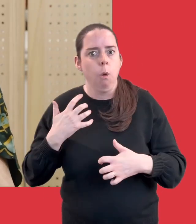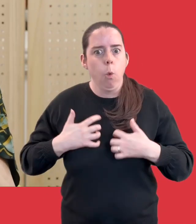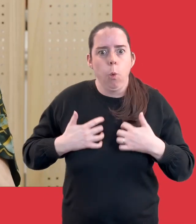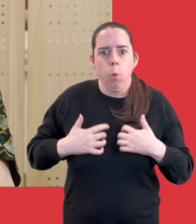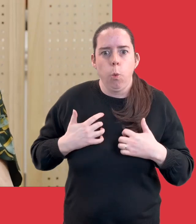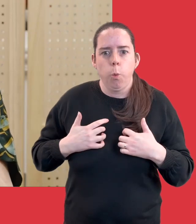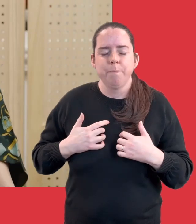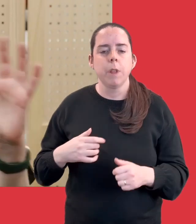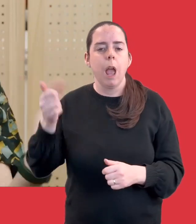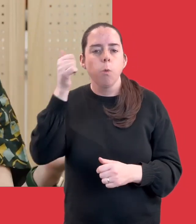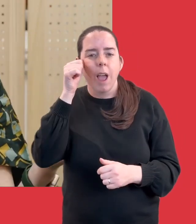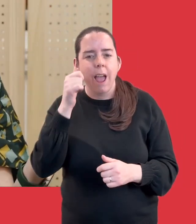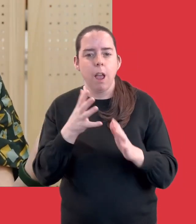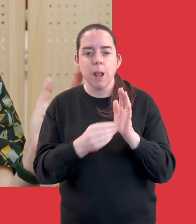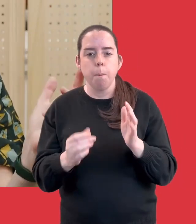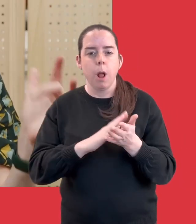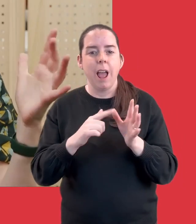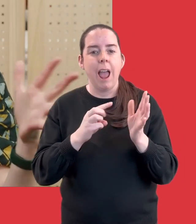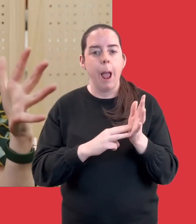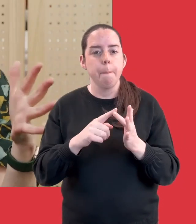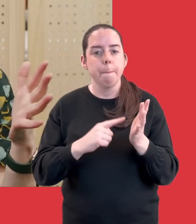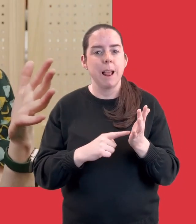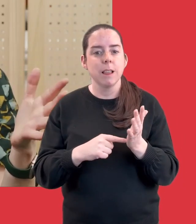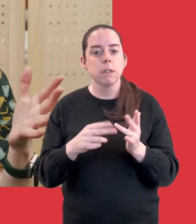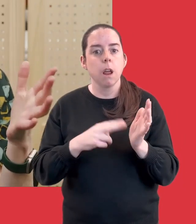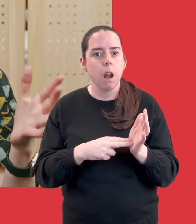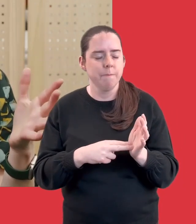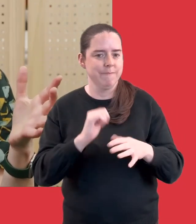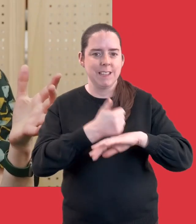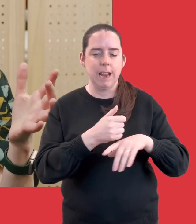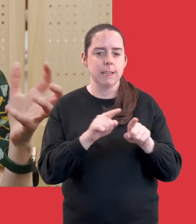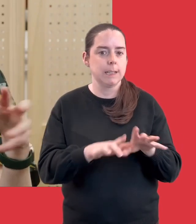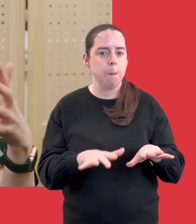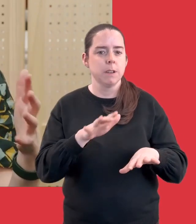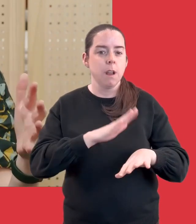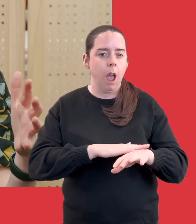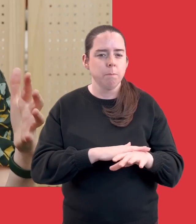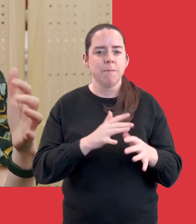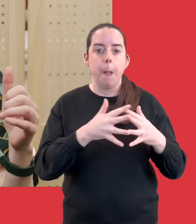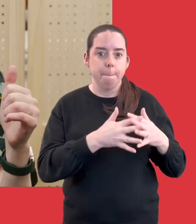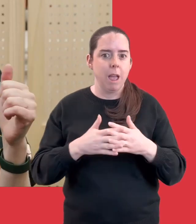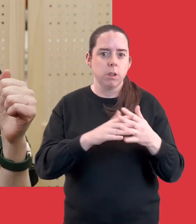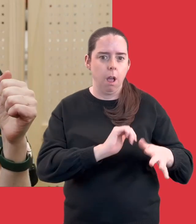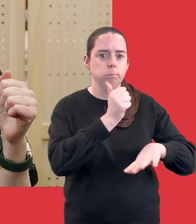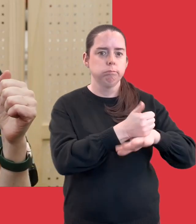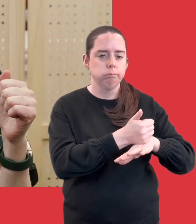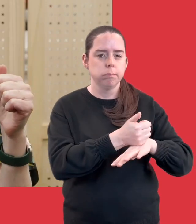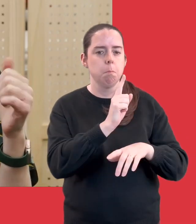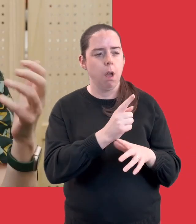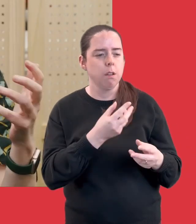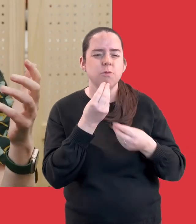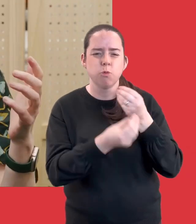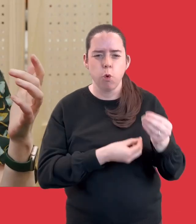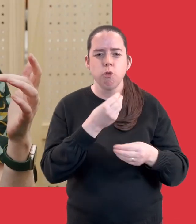exciting. And I was aware of things like Hamilton, which is set kind of at the same time, interestingly, and I know it's set in America, and it's